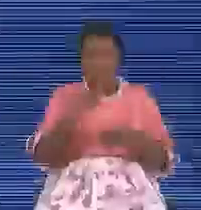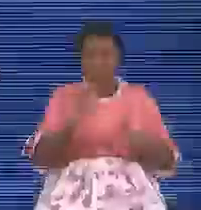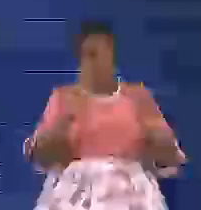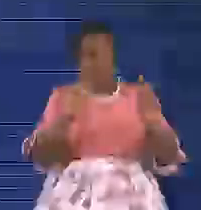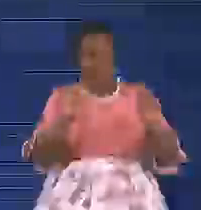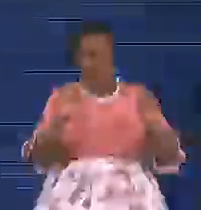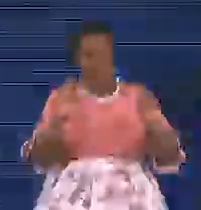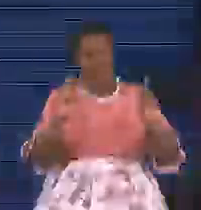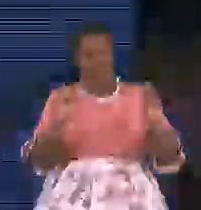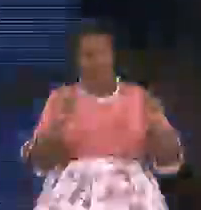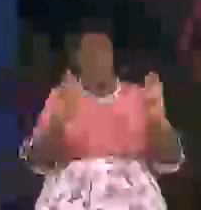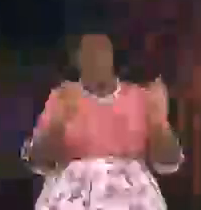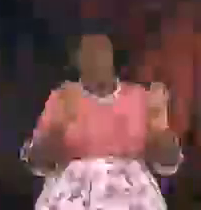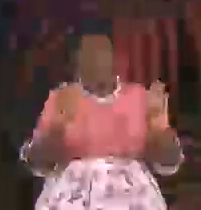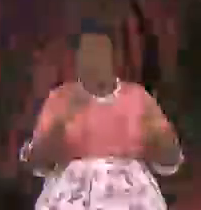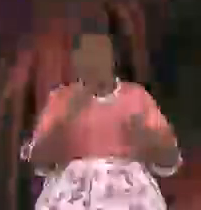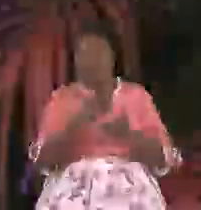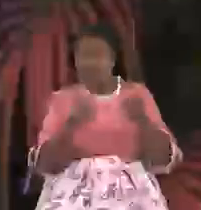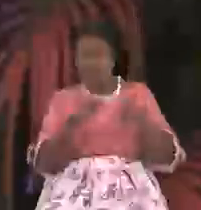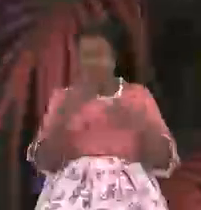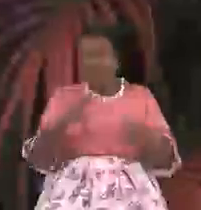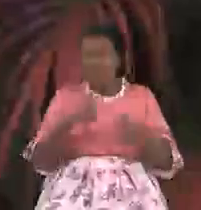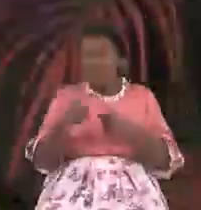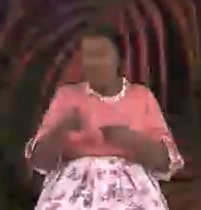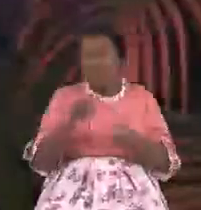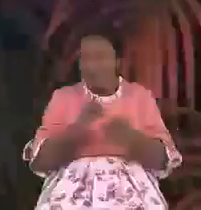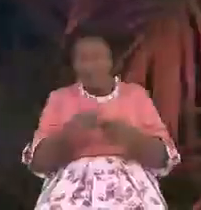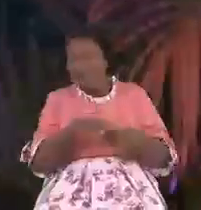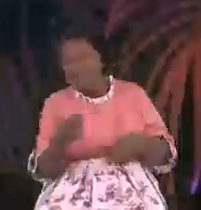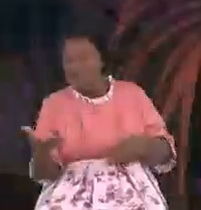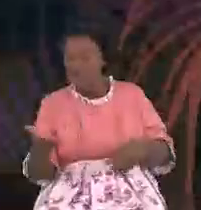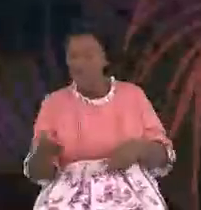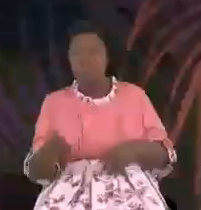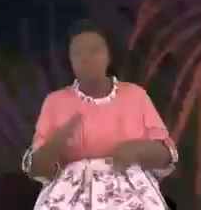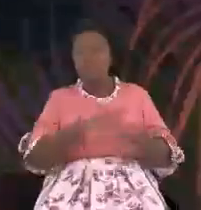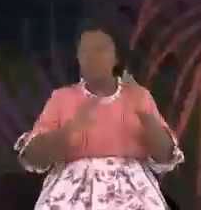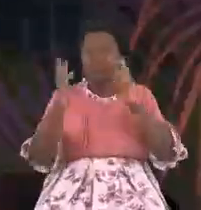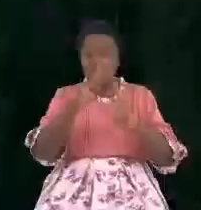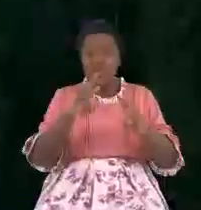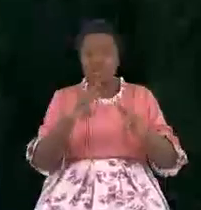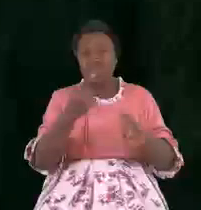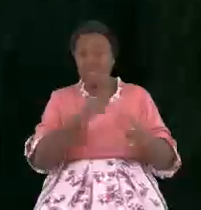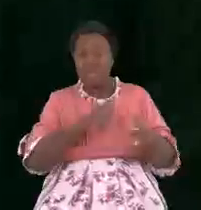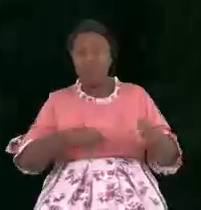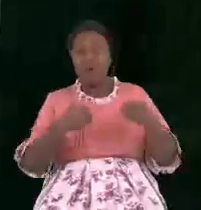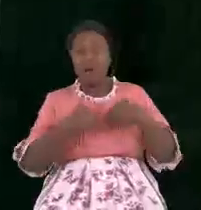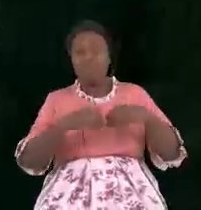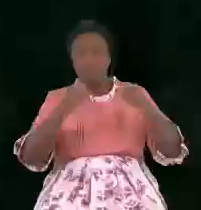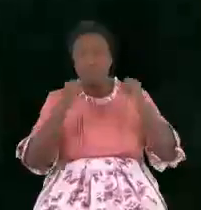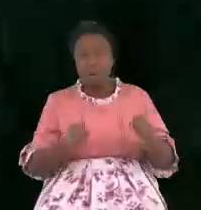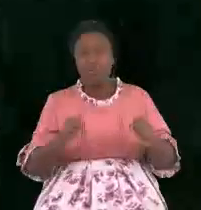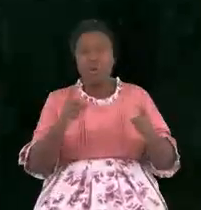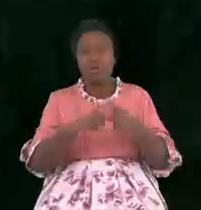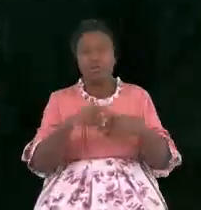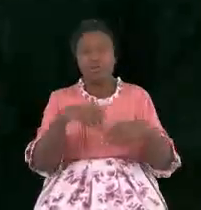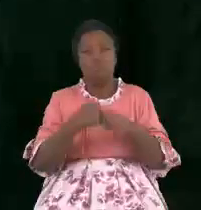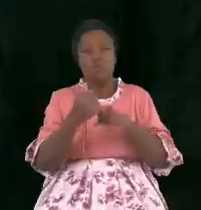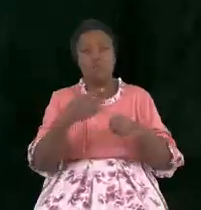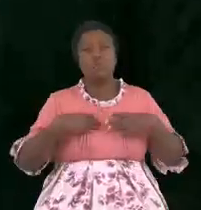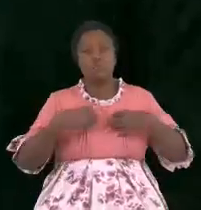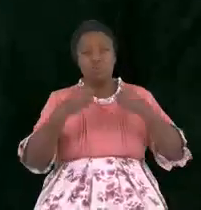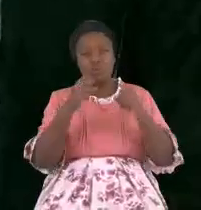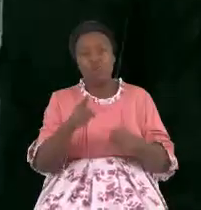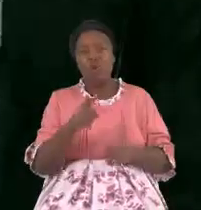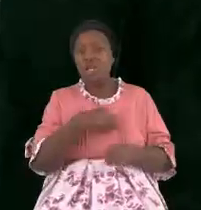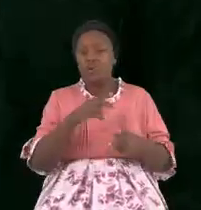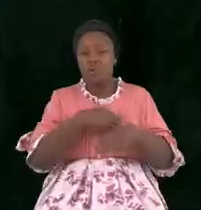also has the power to make you whole tonight he'll make you whole tonight